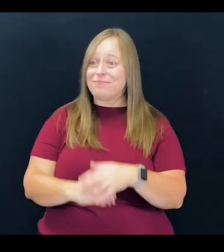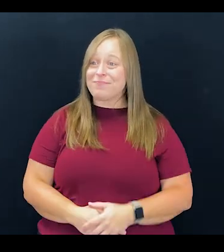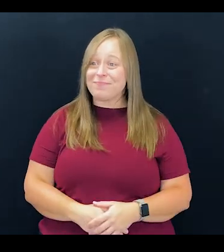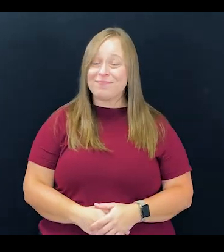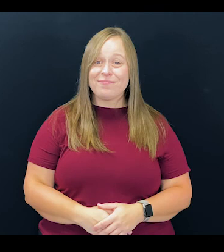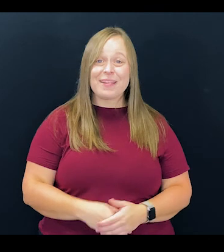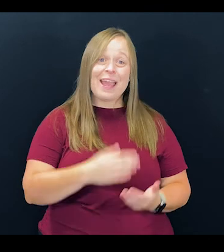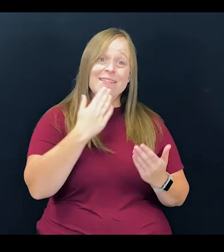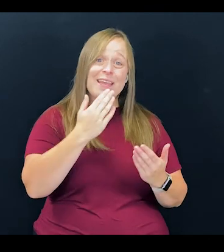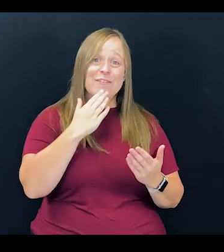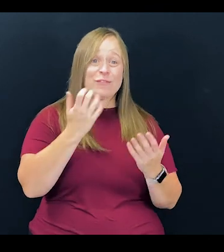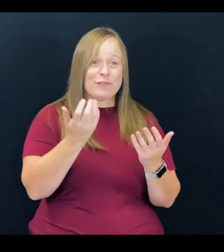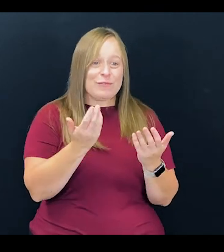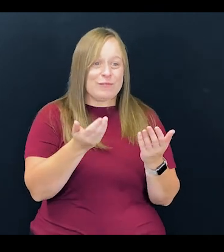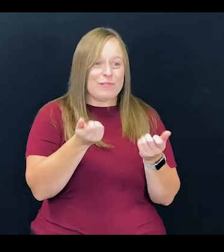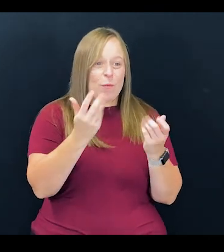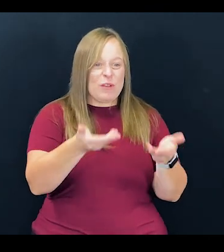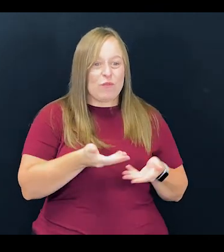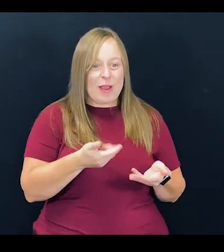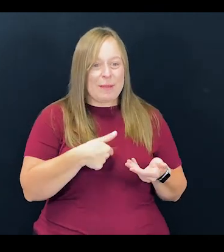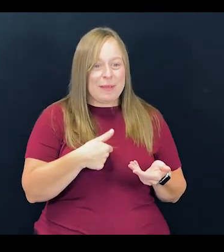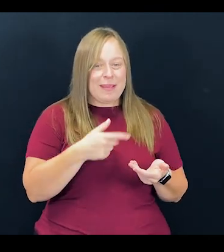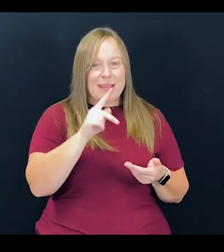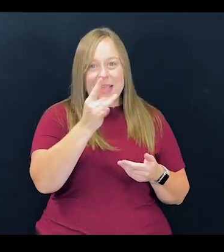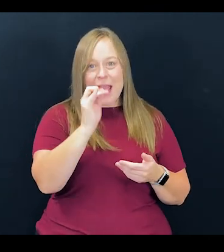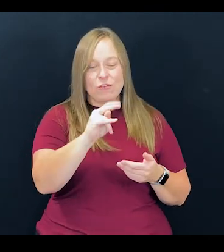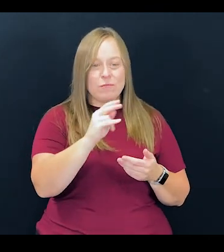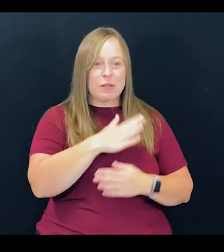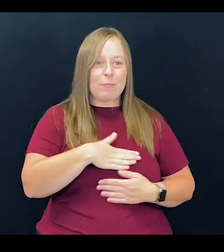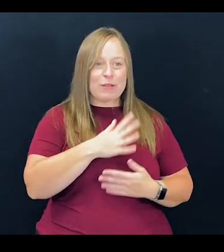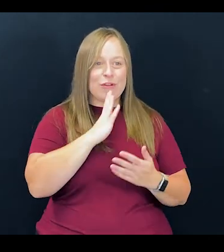forward to talking with you again. Thanks so much for having me,